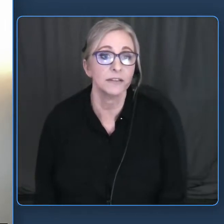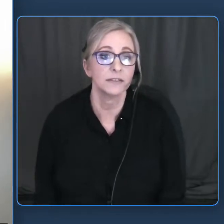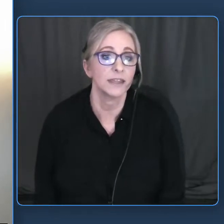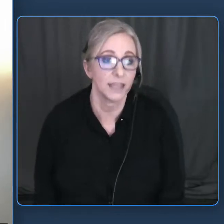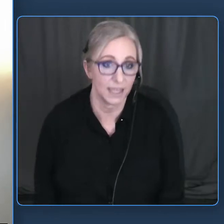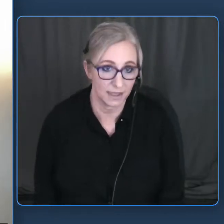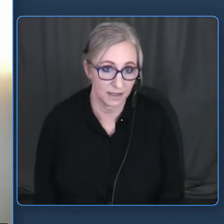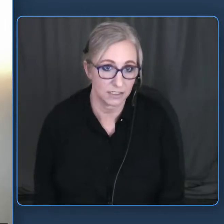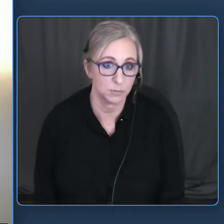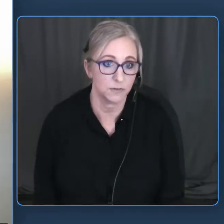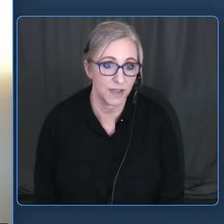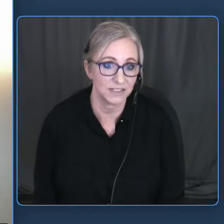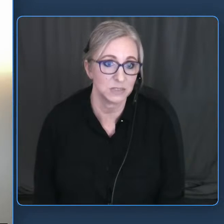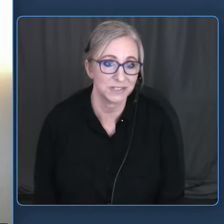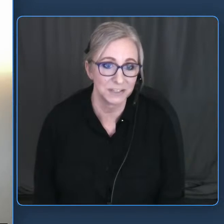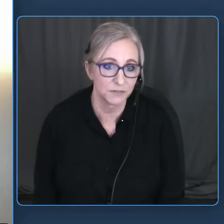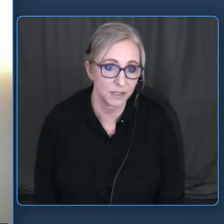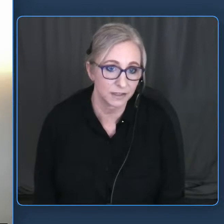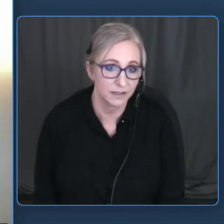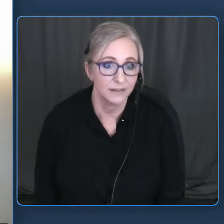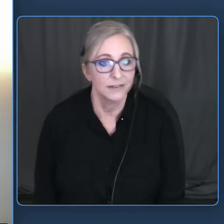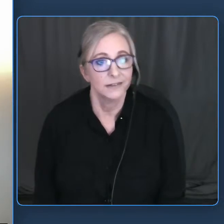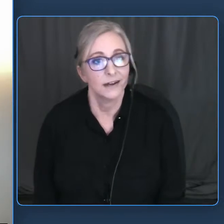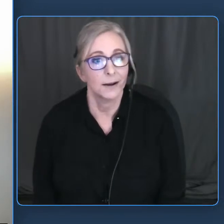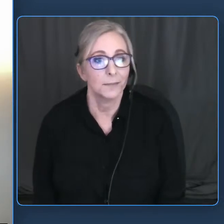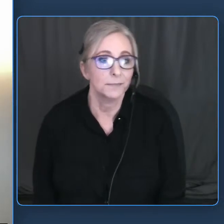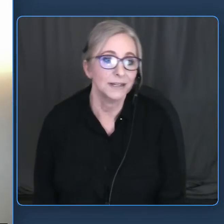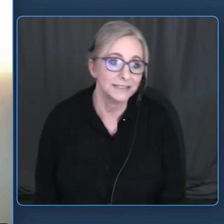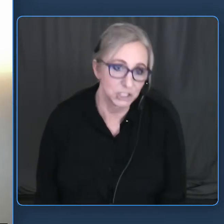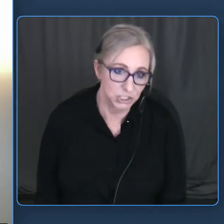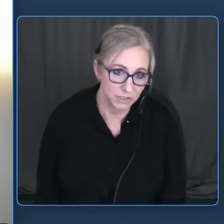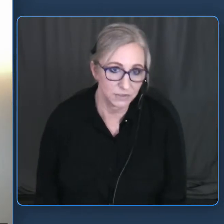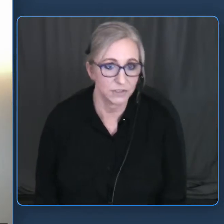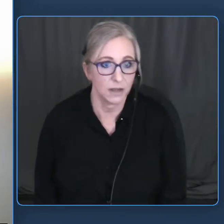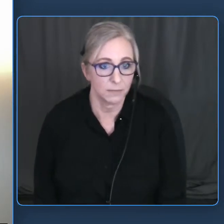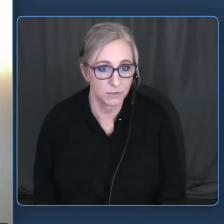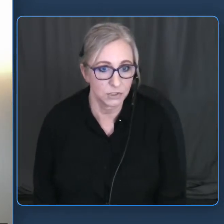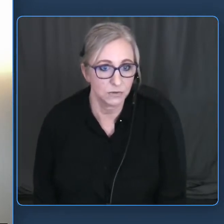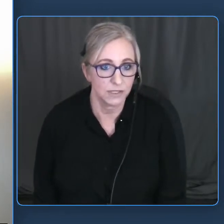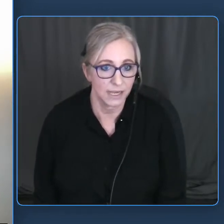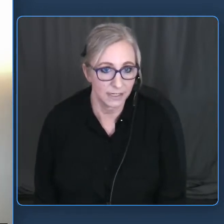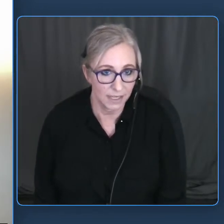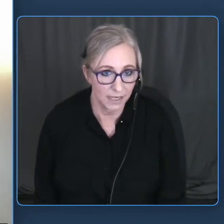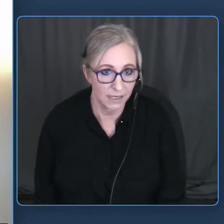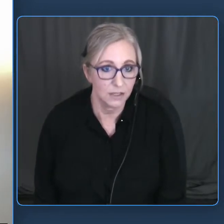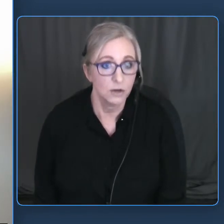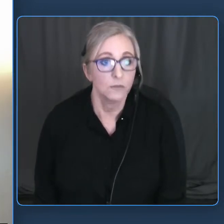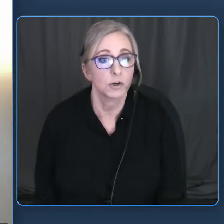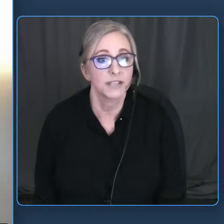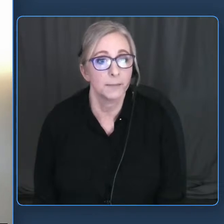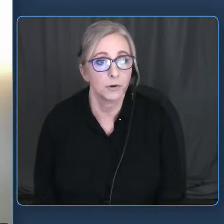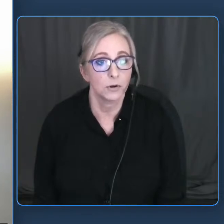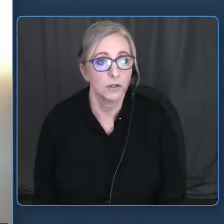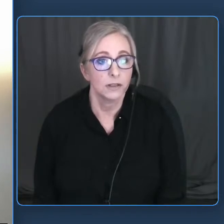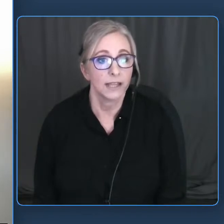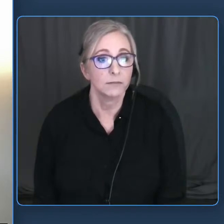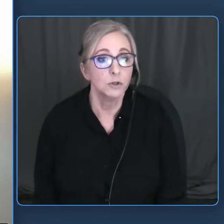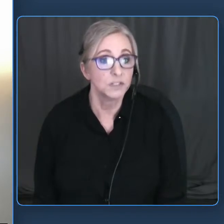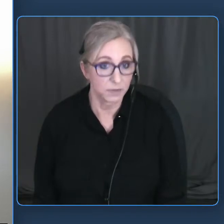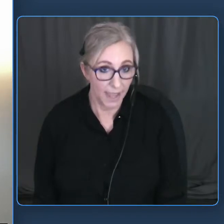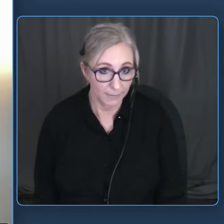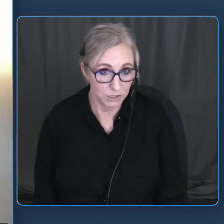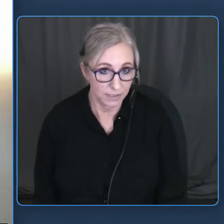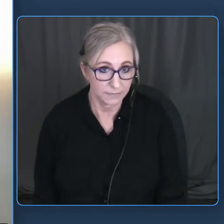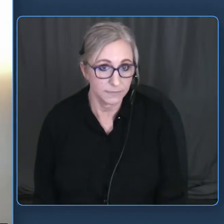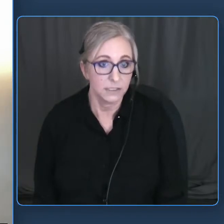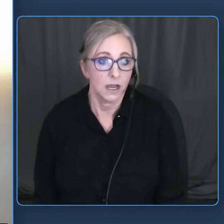to do everything they can to prevent specific additions to the ADA. For example, like